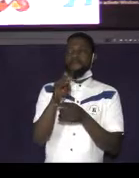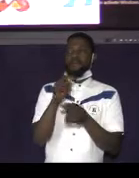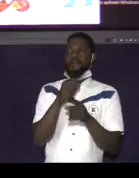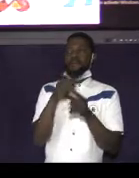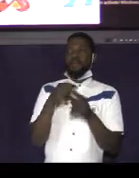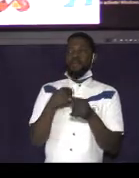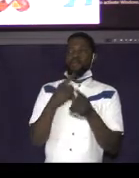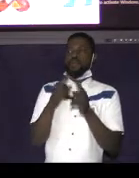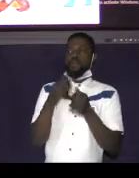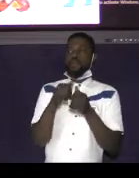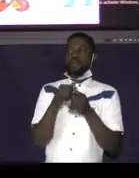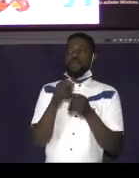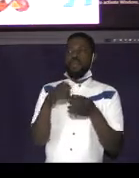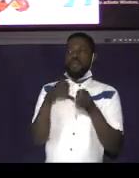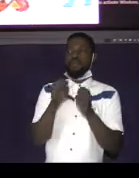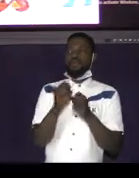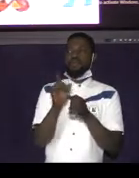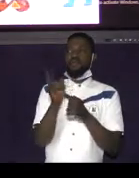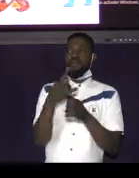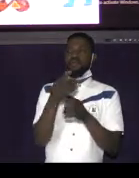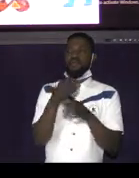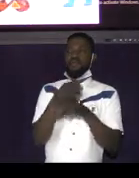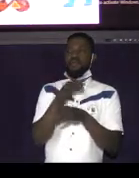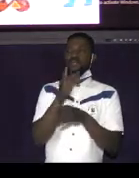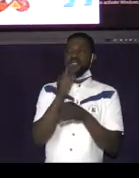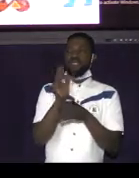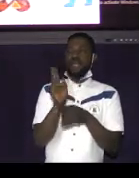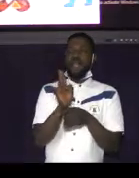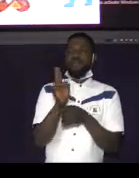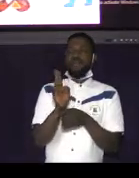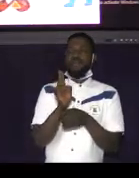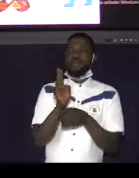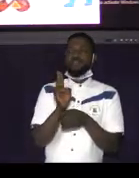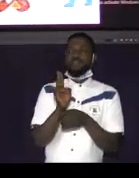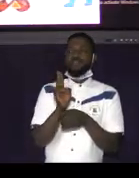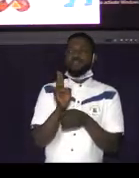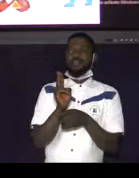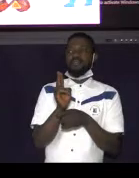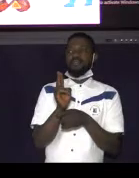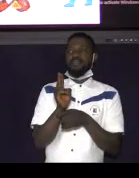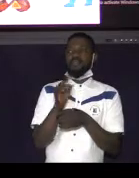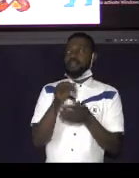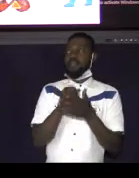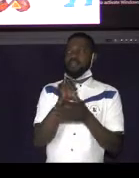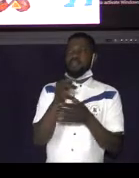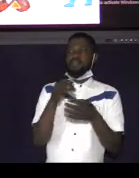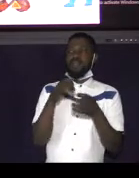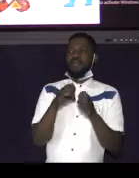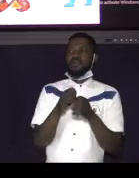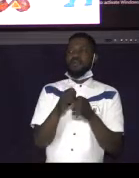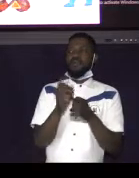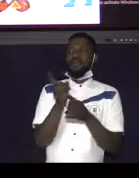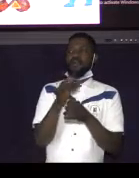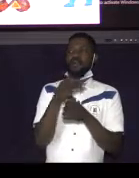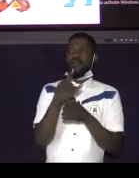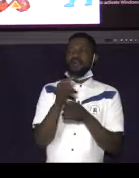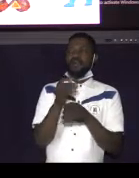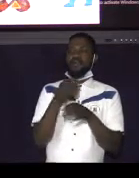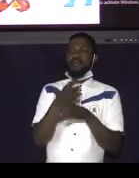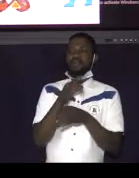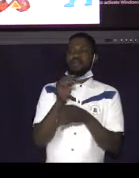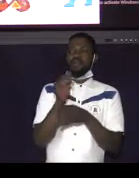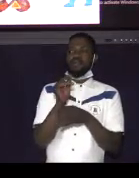about effort, that's where the force is applied. That's the effort, where the force is